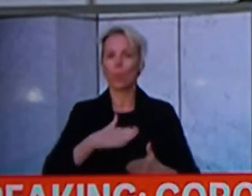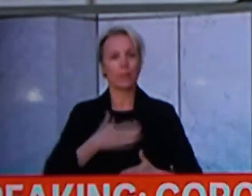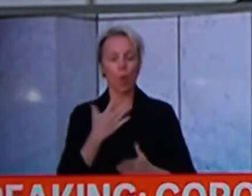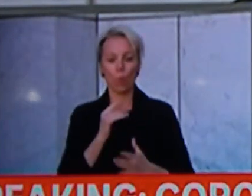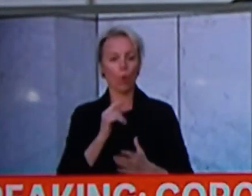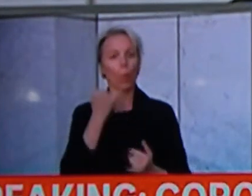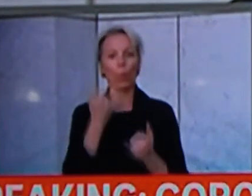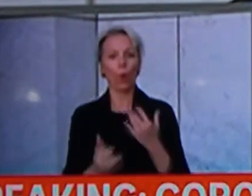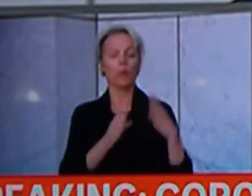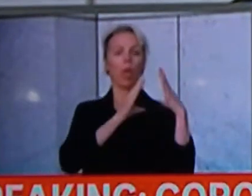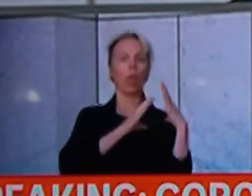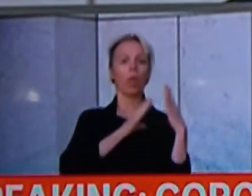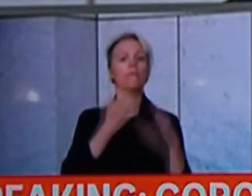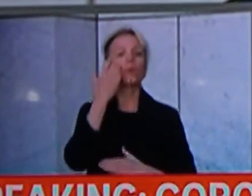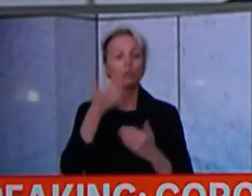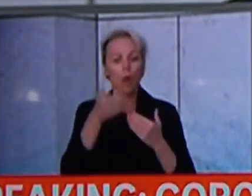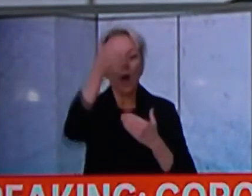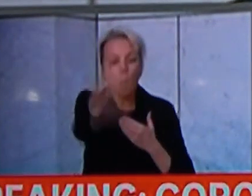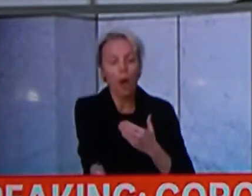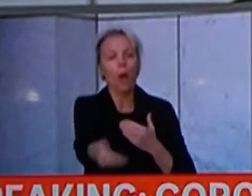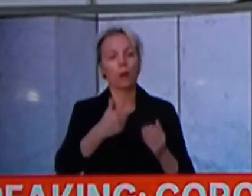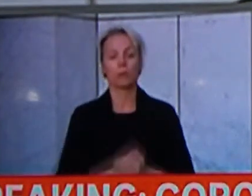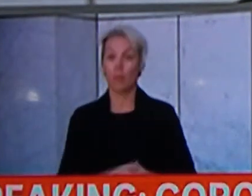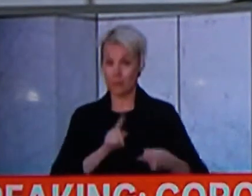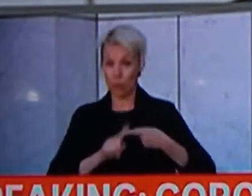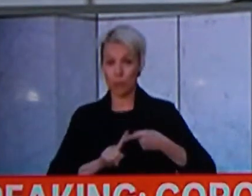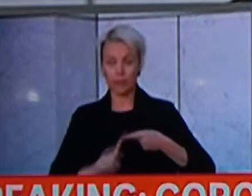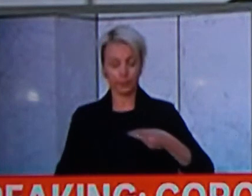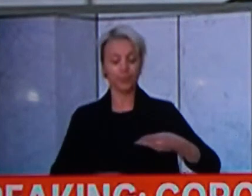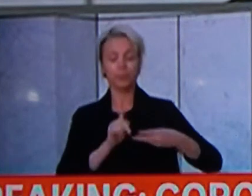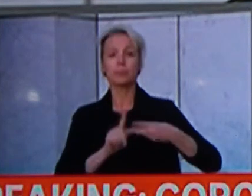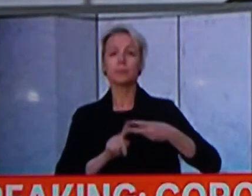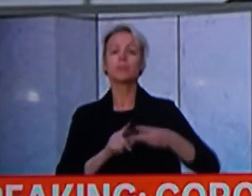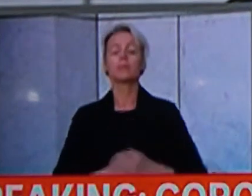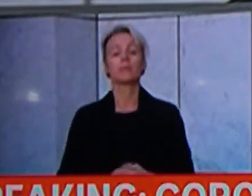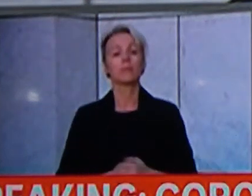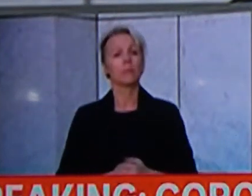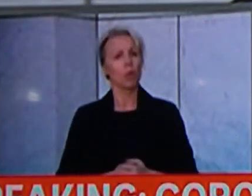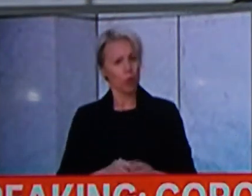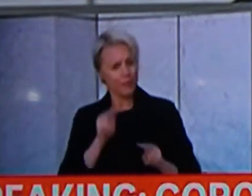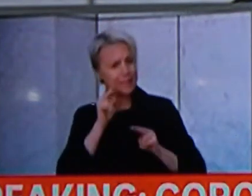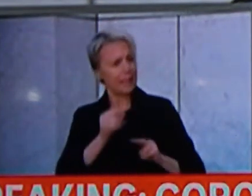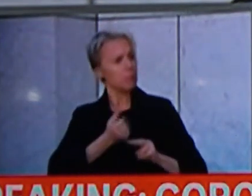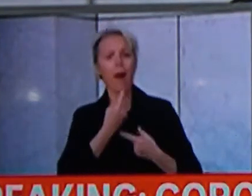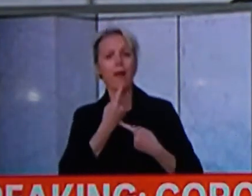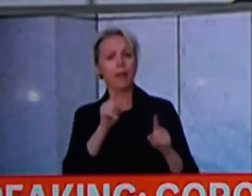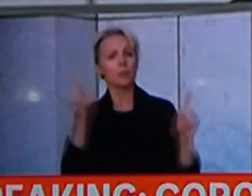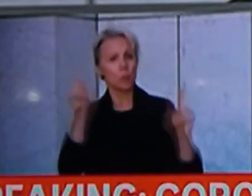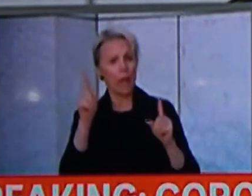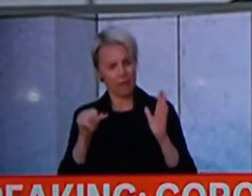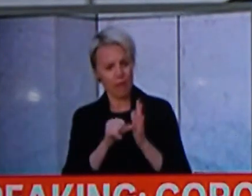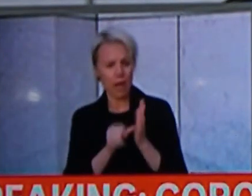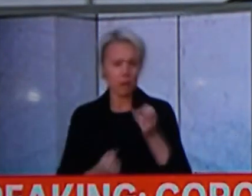that burden on future generations. So that's the first point. As you've seen in this package, which is very much, as I've been saying now for the past